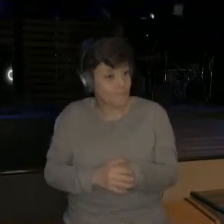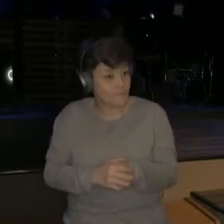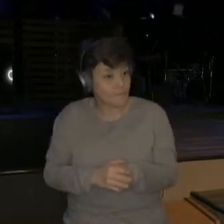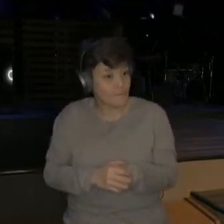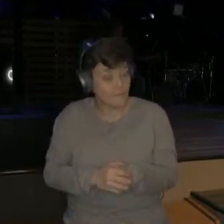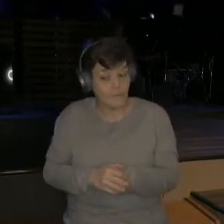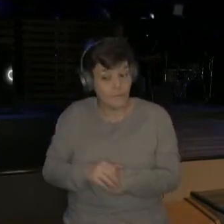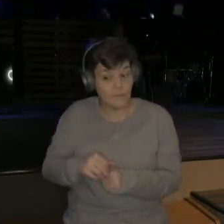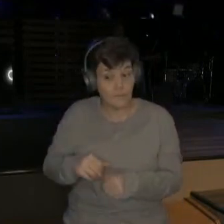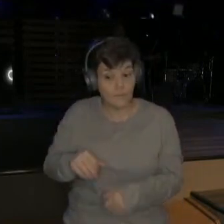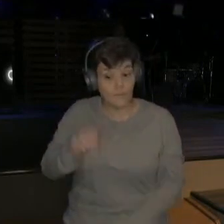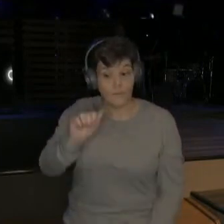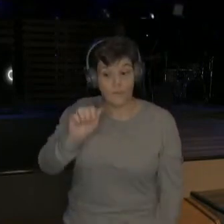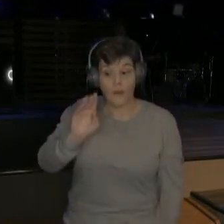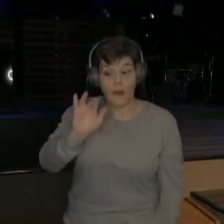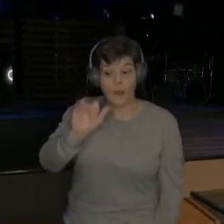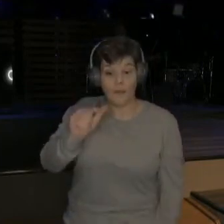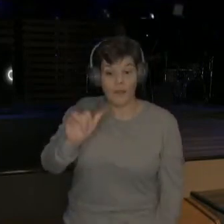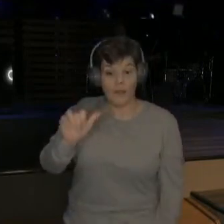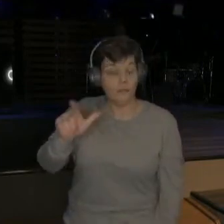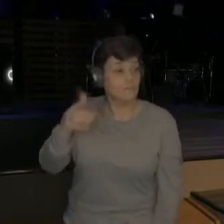loved Abigail.